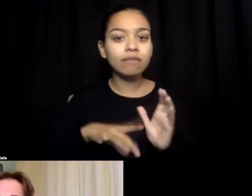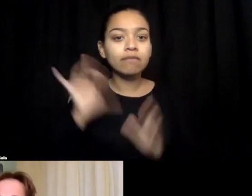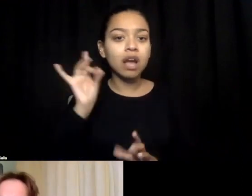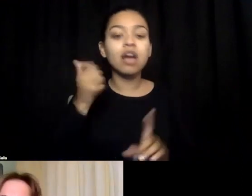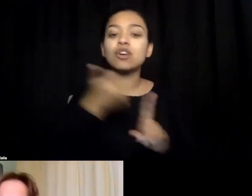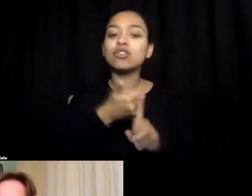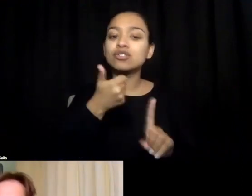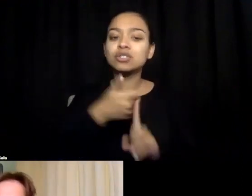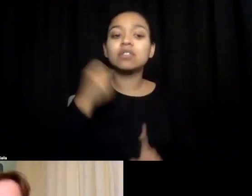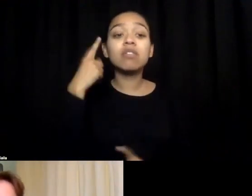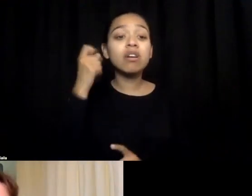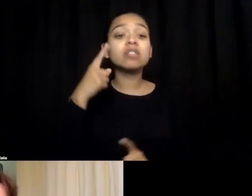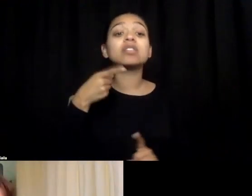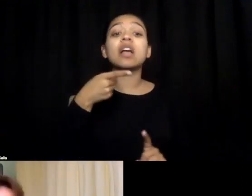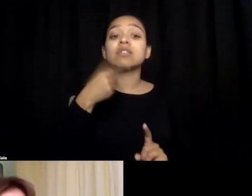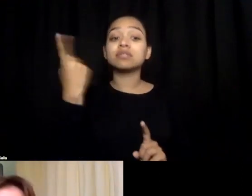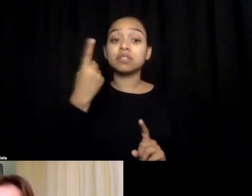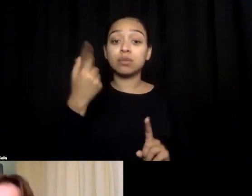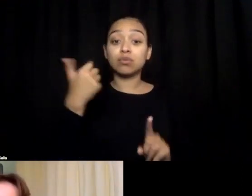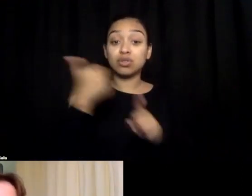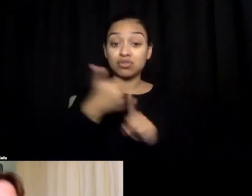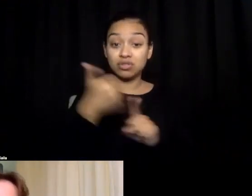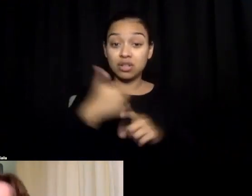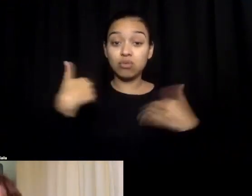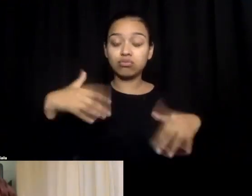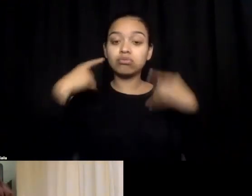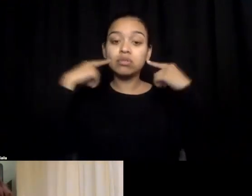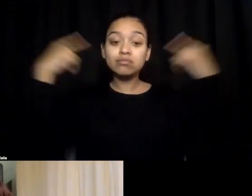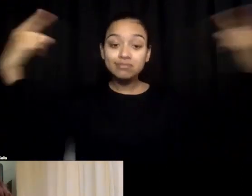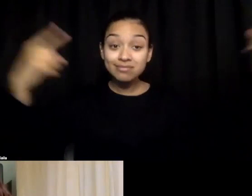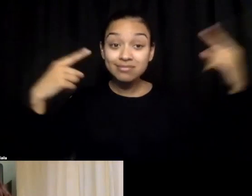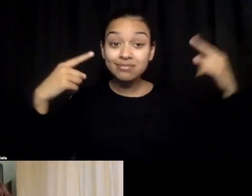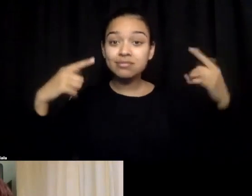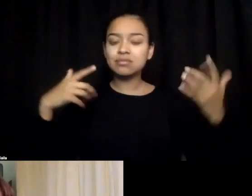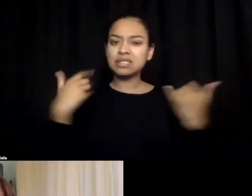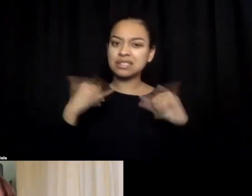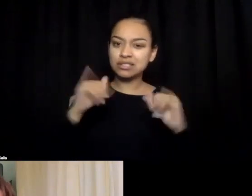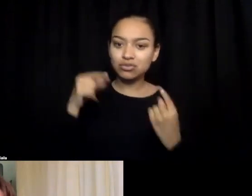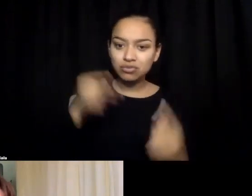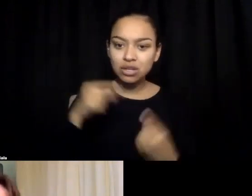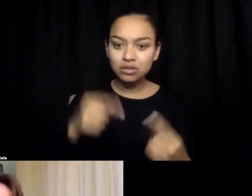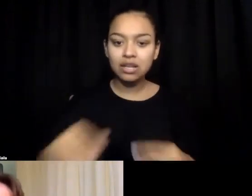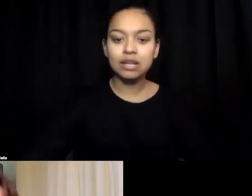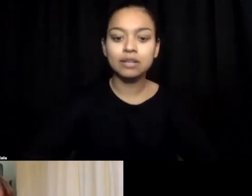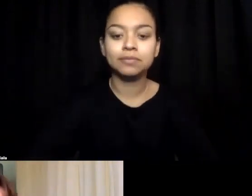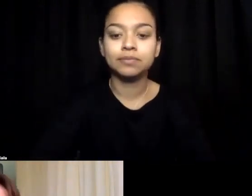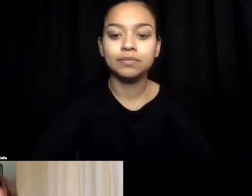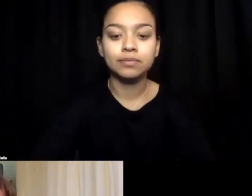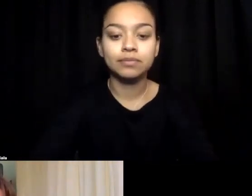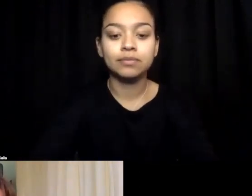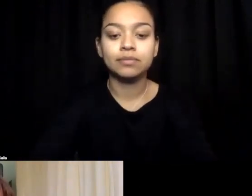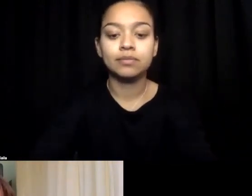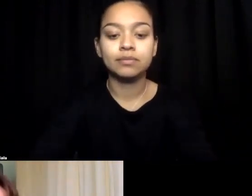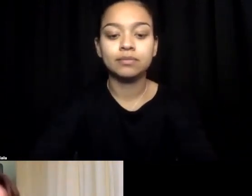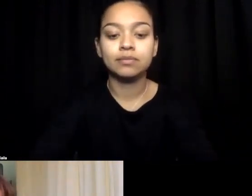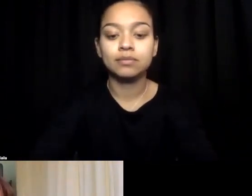at that point of her life, still having, and so it really taught me that, you know, it doesn't matter where you are in